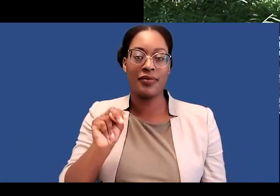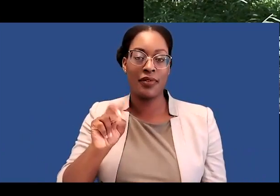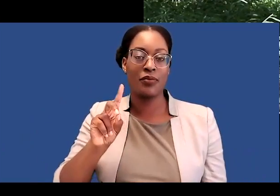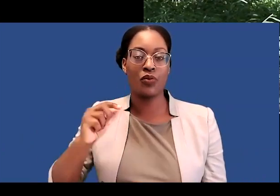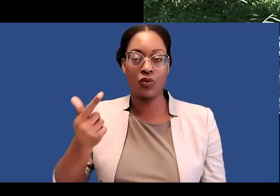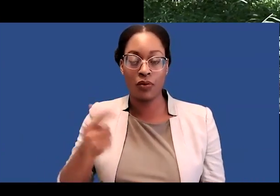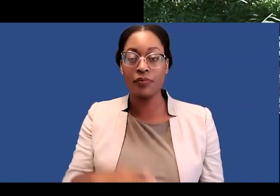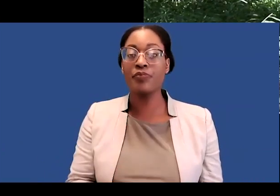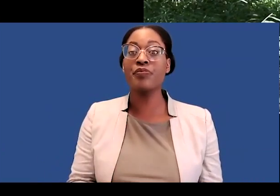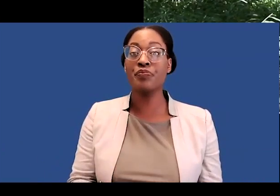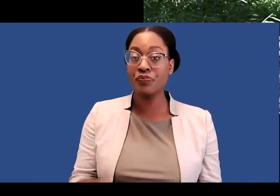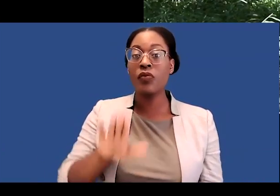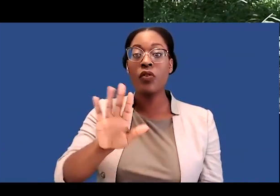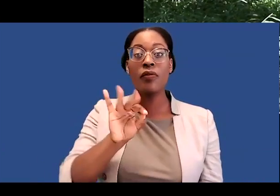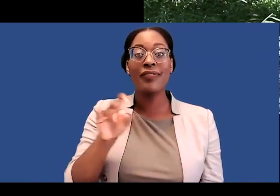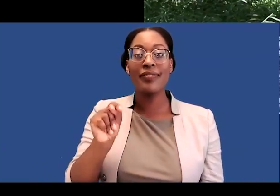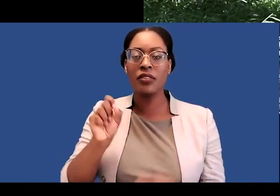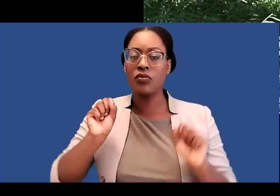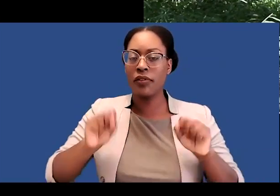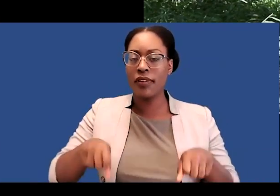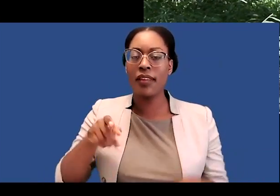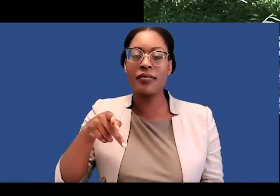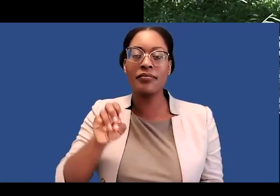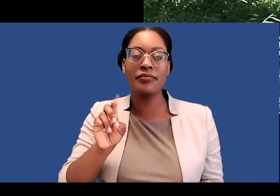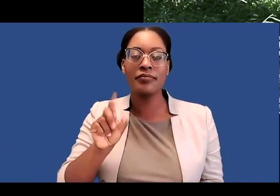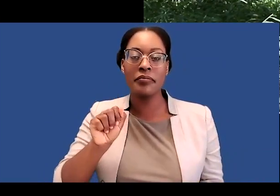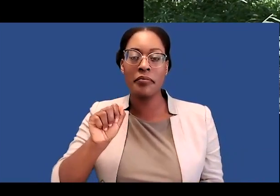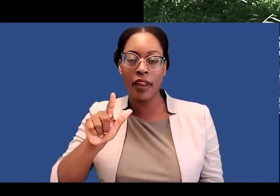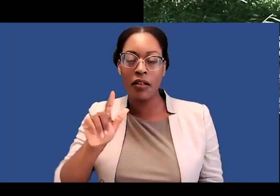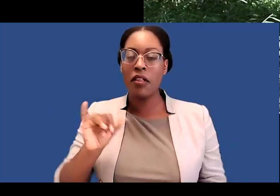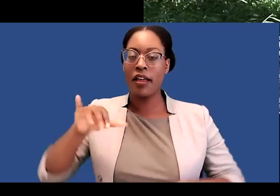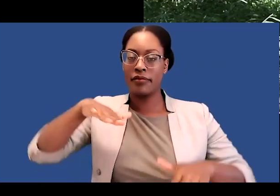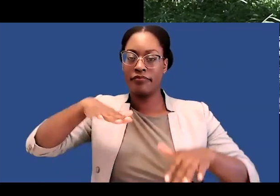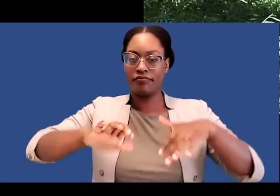here, pressing the heels one at a time into your mat.